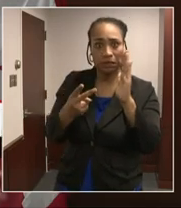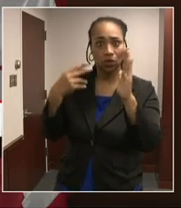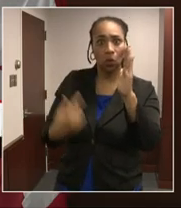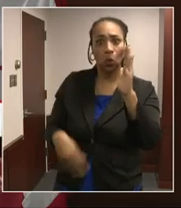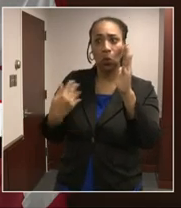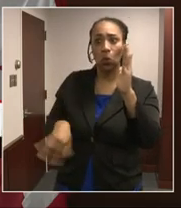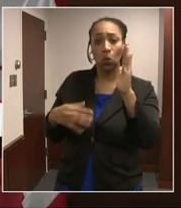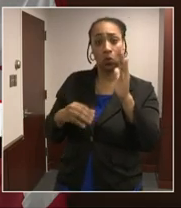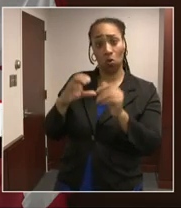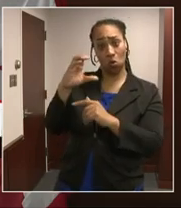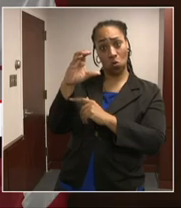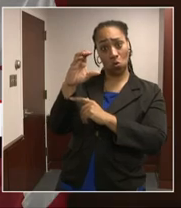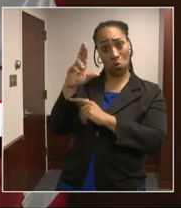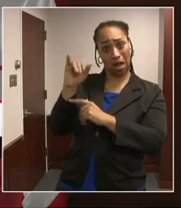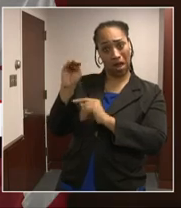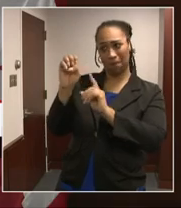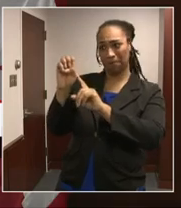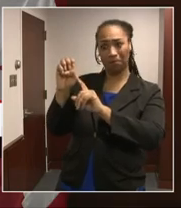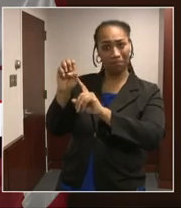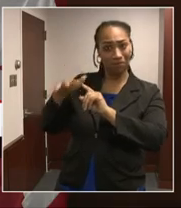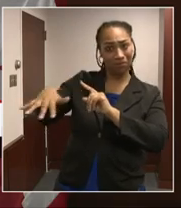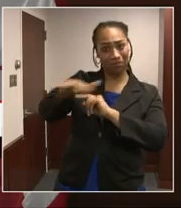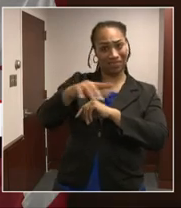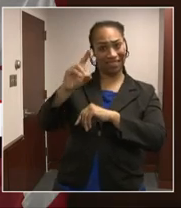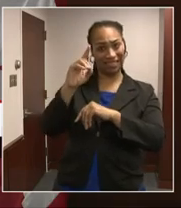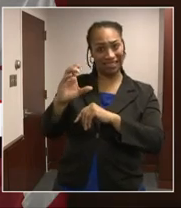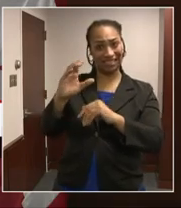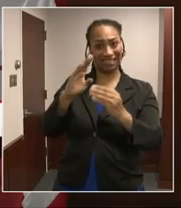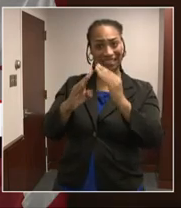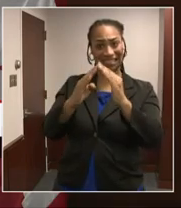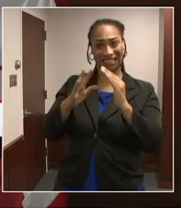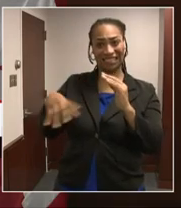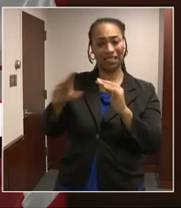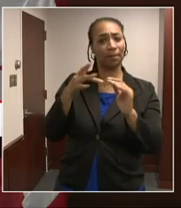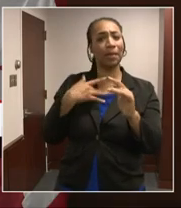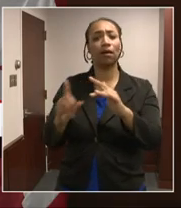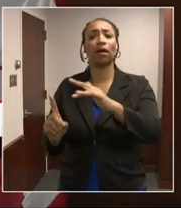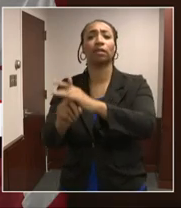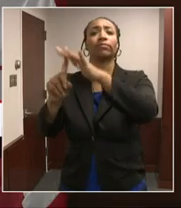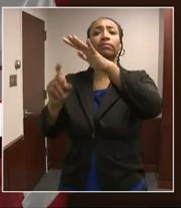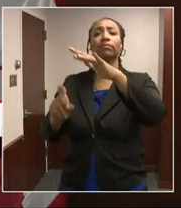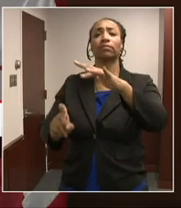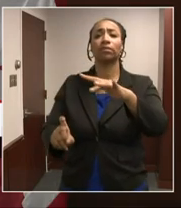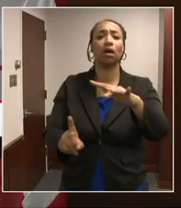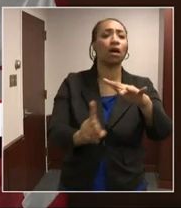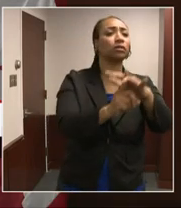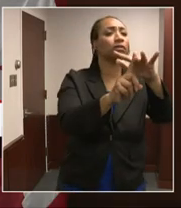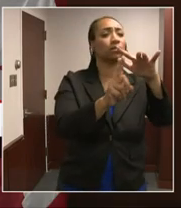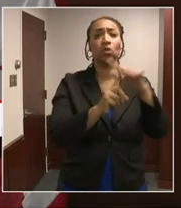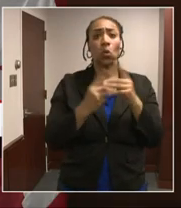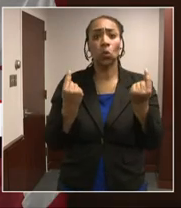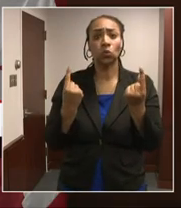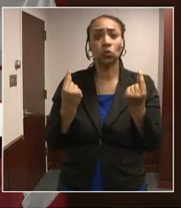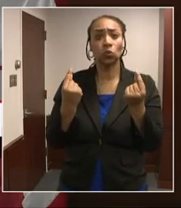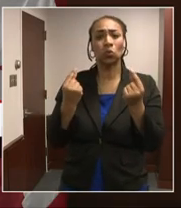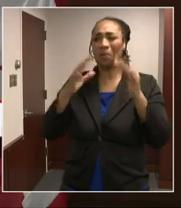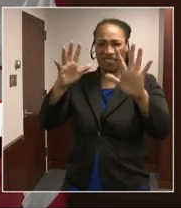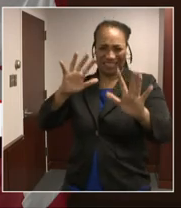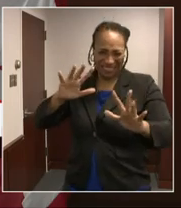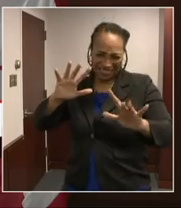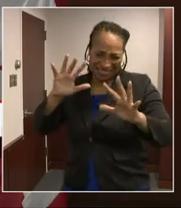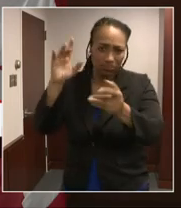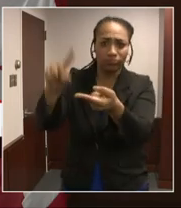ever finished dealing with. In fact, you have to keep your foot on the gas to make sure you continue to drive down violent crime, and we will